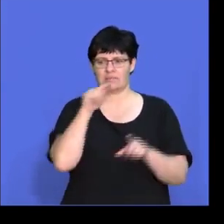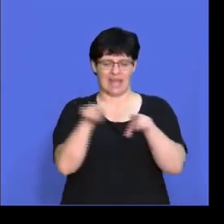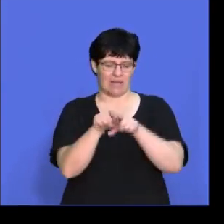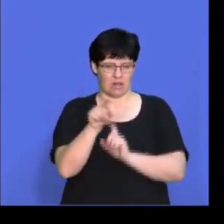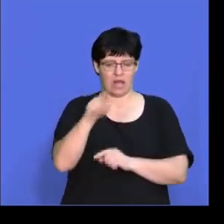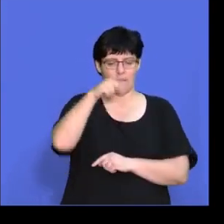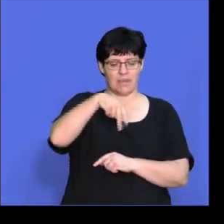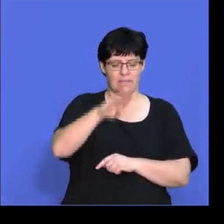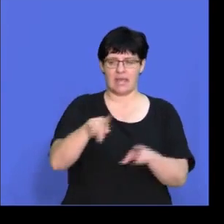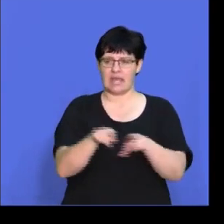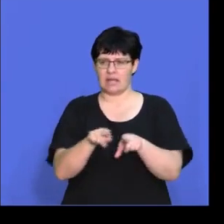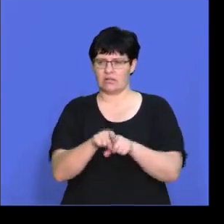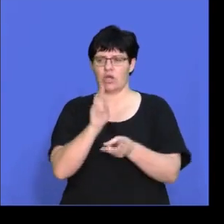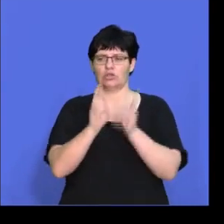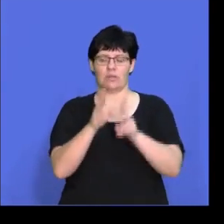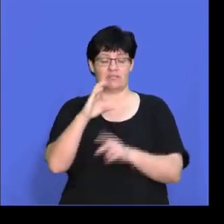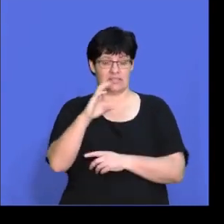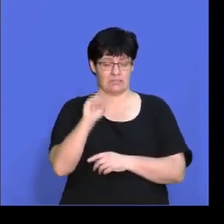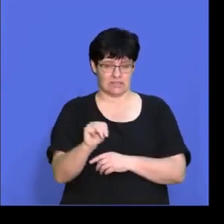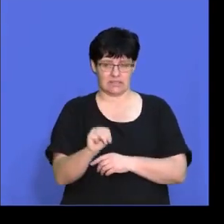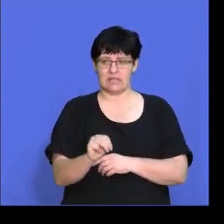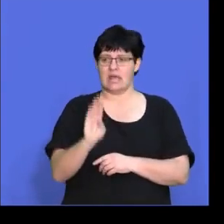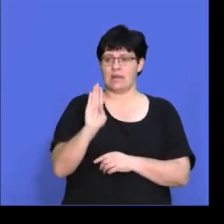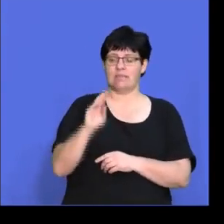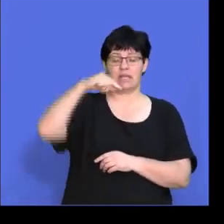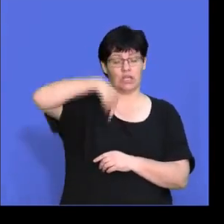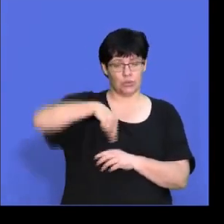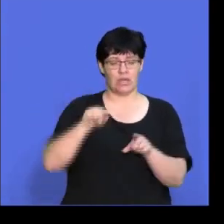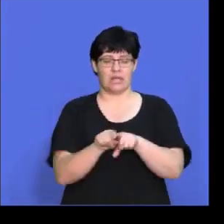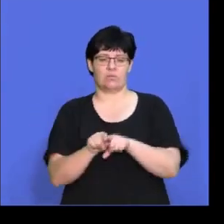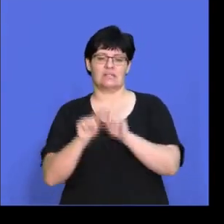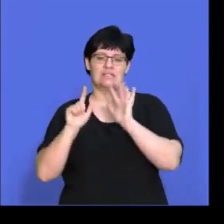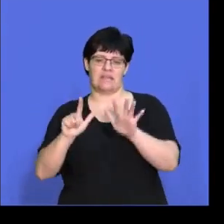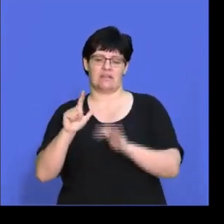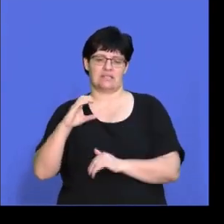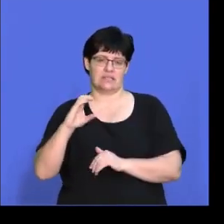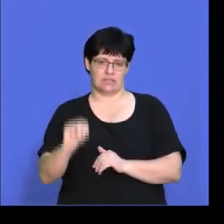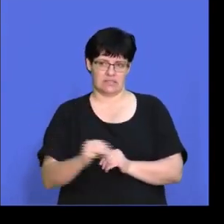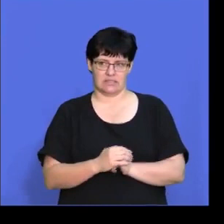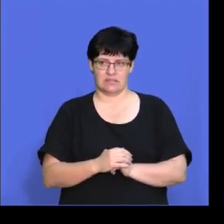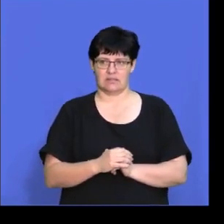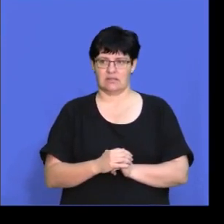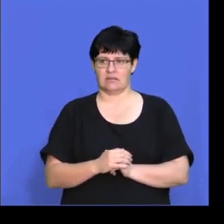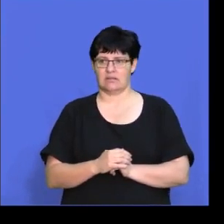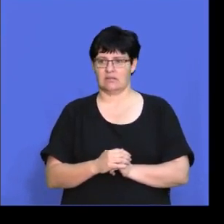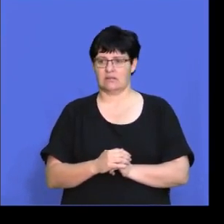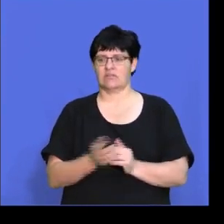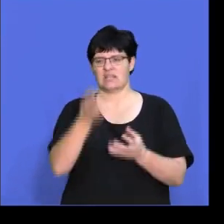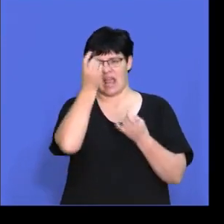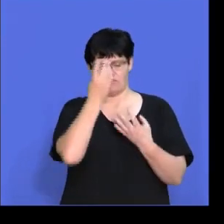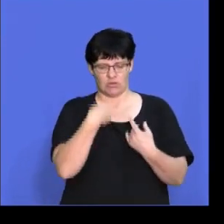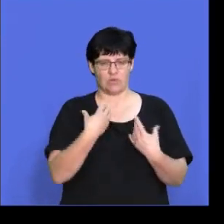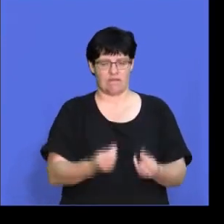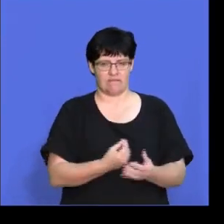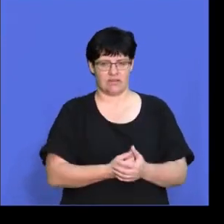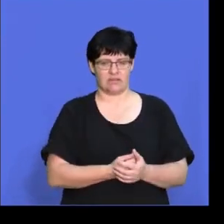that. PB is equal to 12 centimeters and BQ is equal to 7 centimeters. All right, so that's all the information